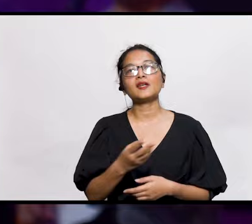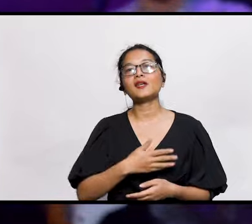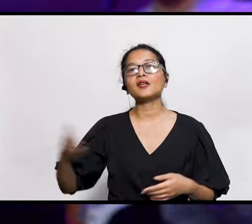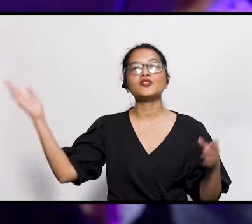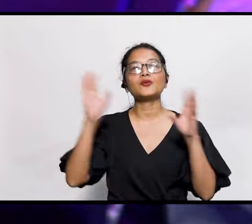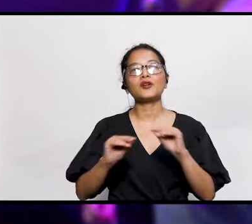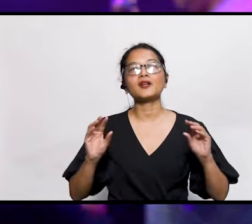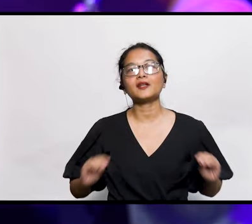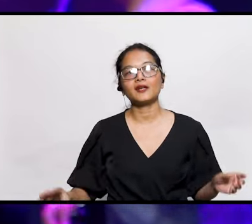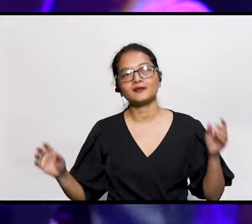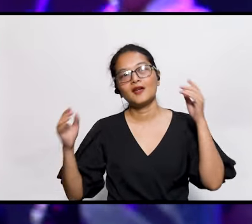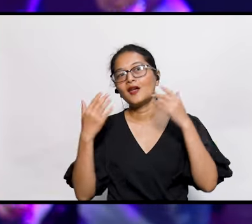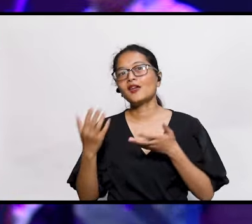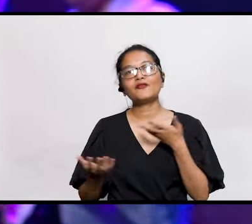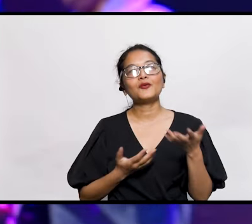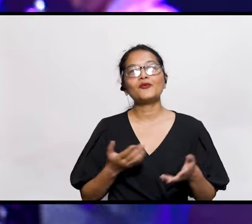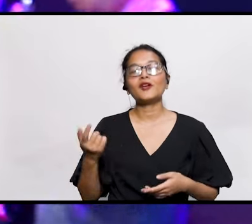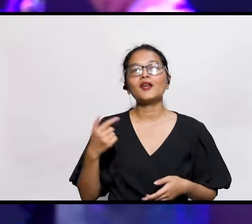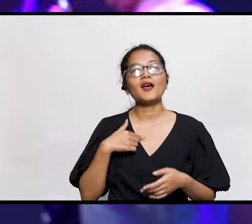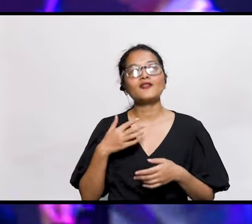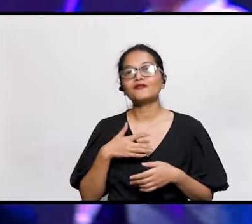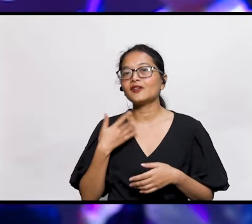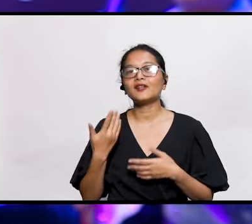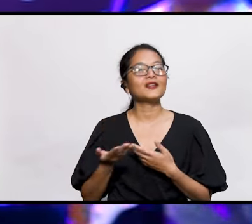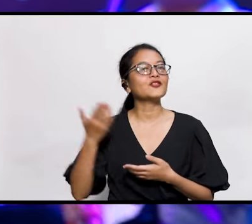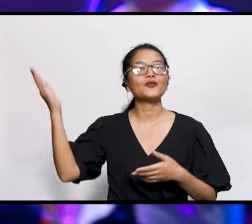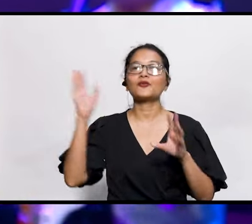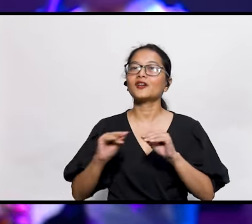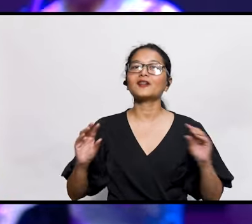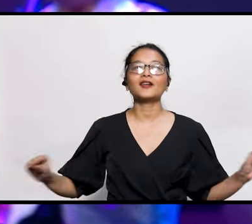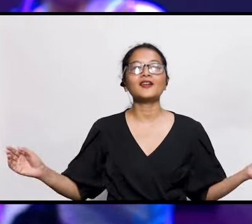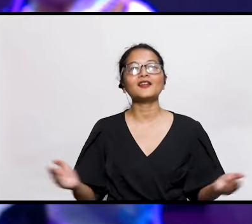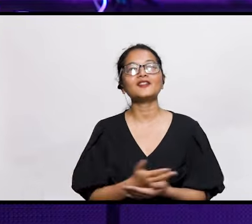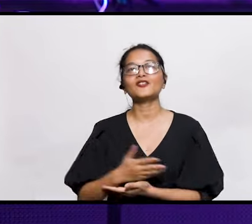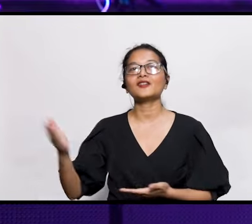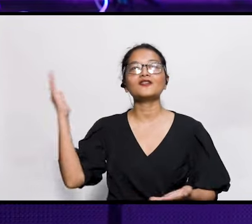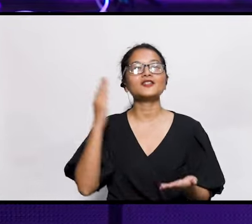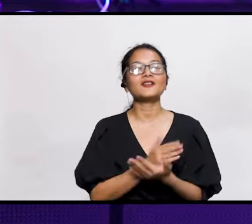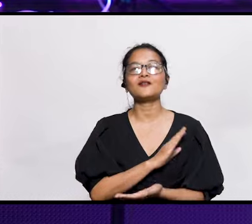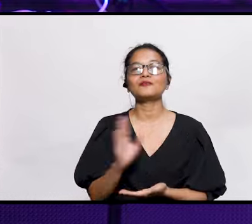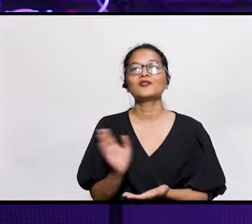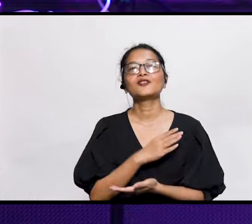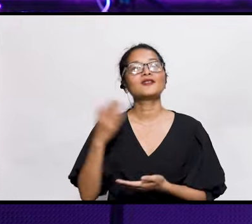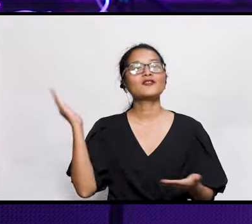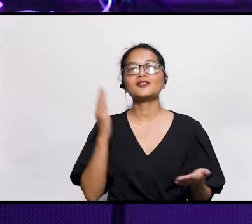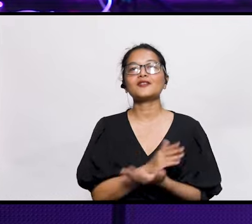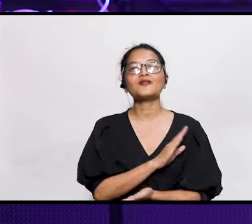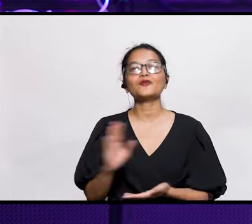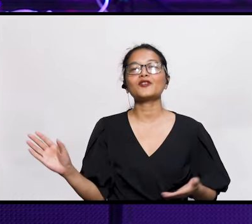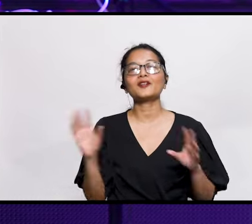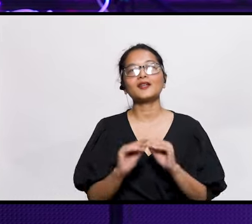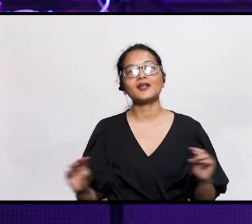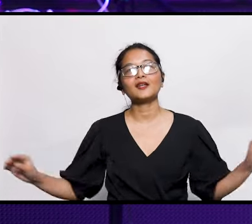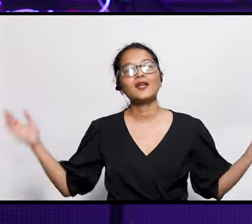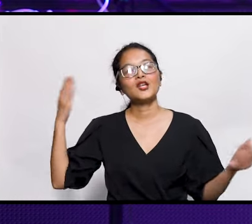I don't see it you Even when I don't feel it working you never stop you never